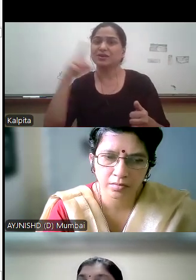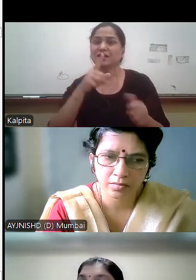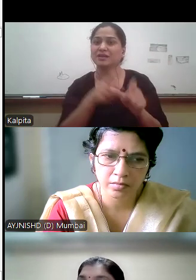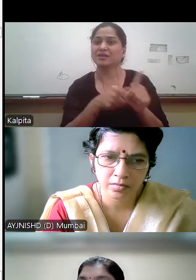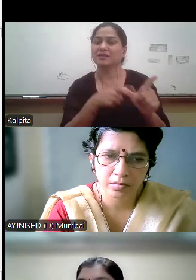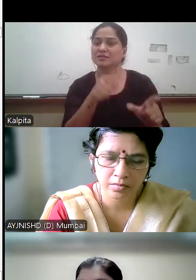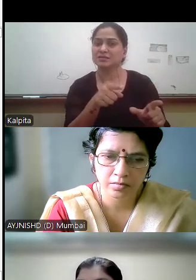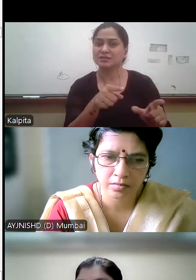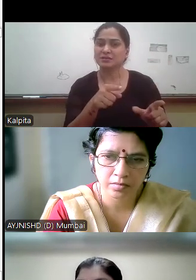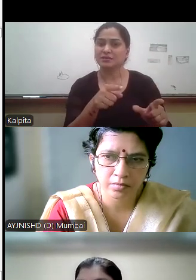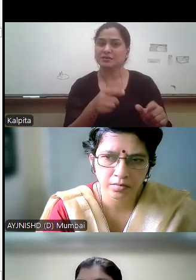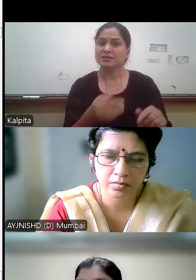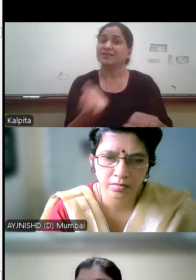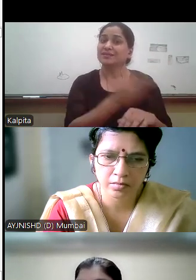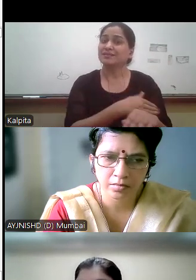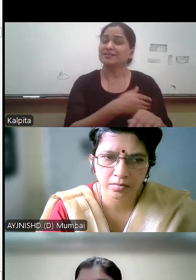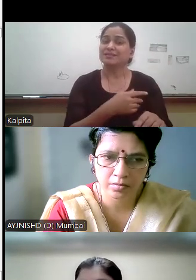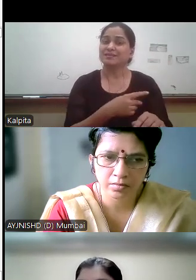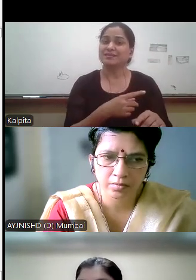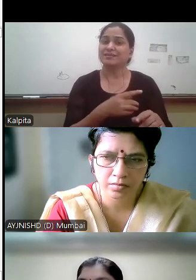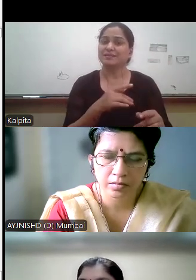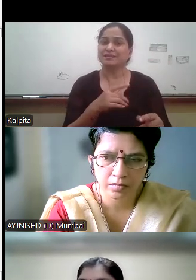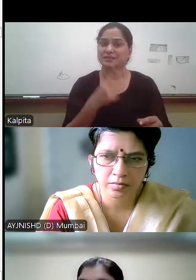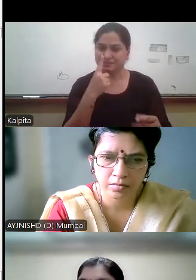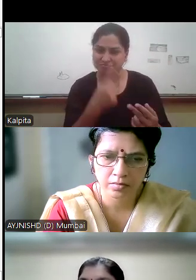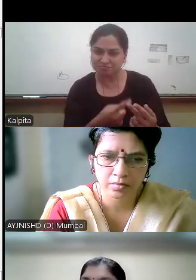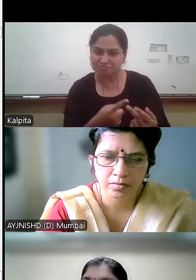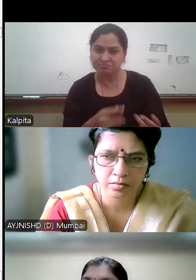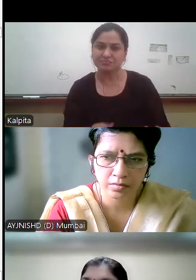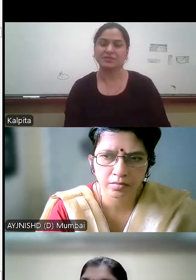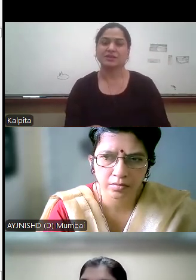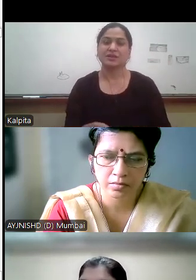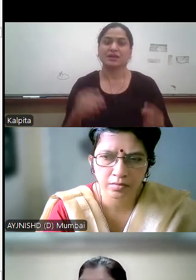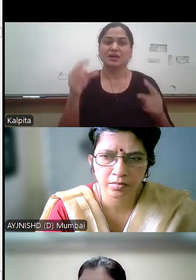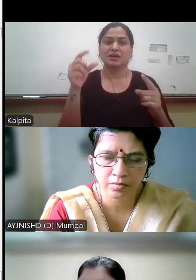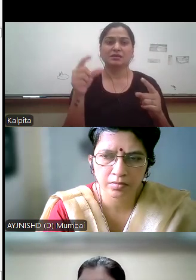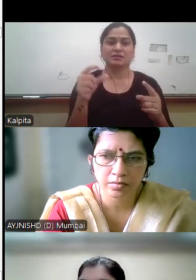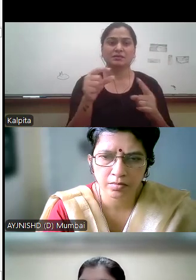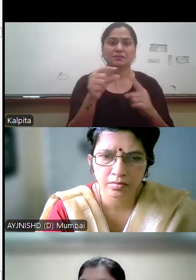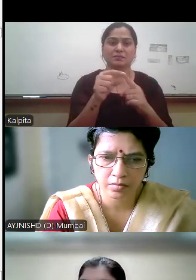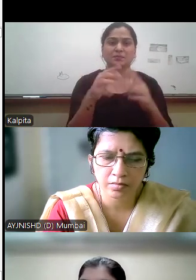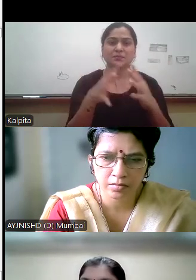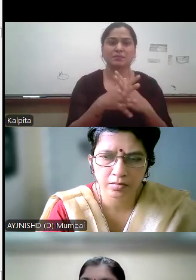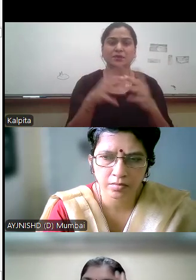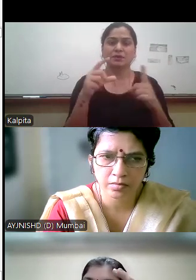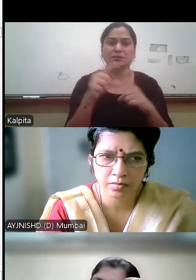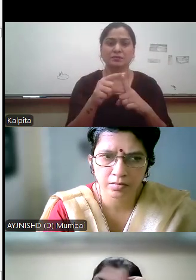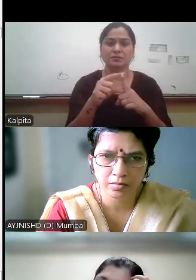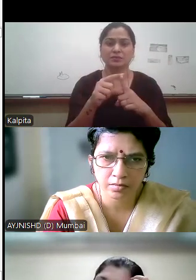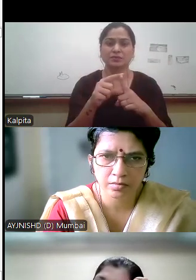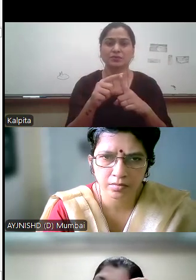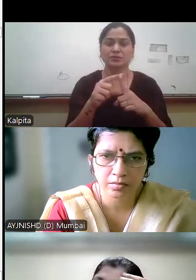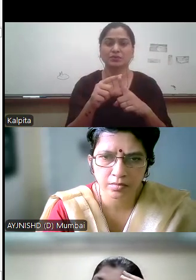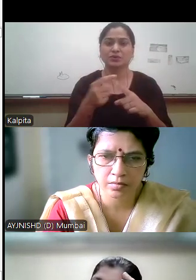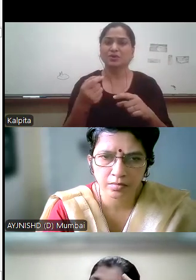provides early intervention for person with disabilities through training. It is free of cost, like the RO will create, and at